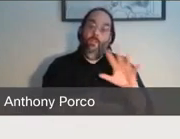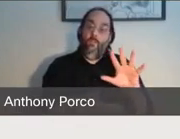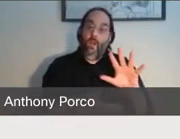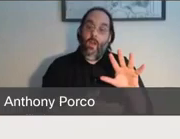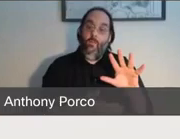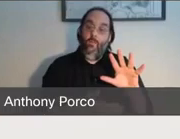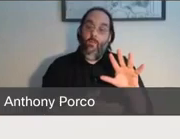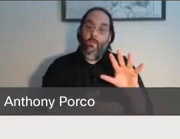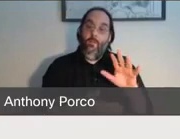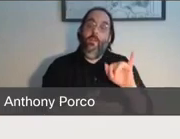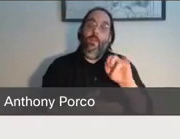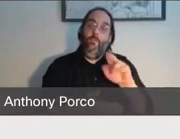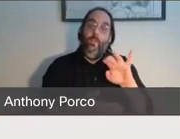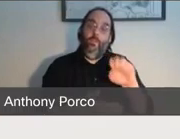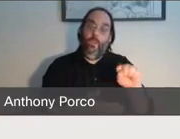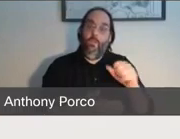3,575 invoices